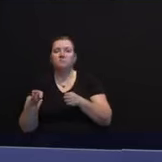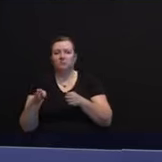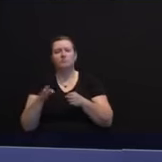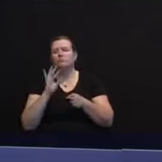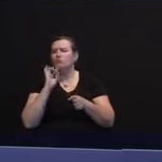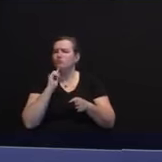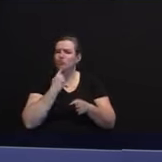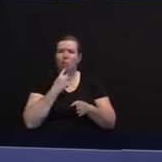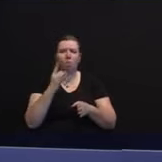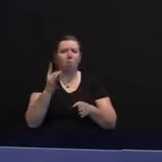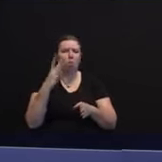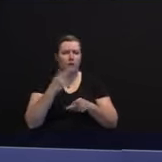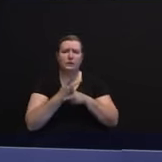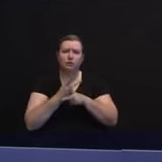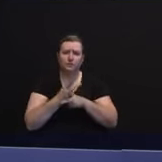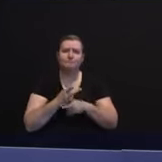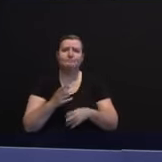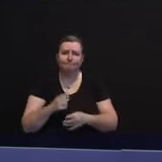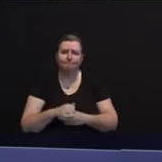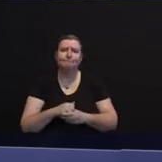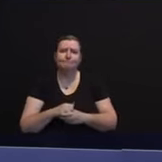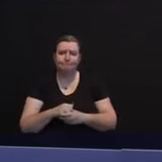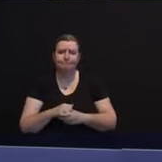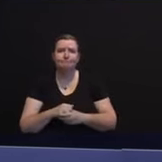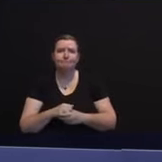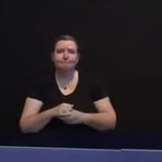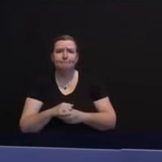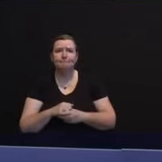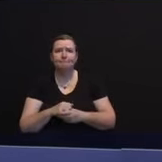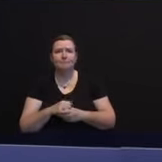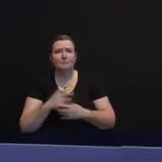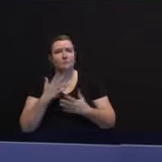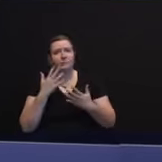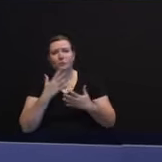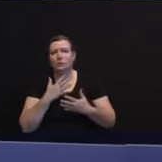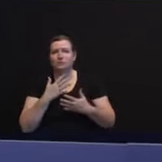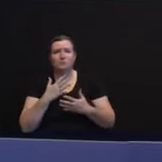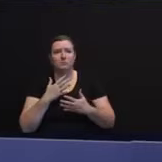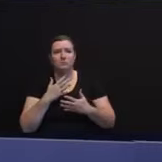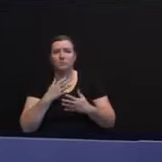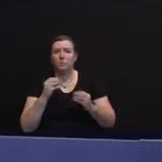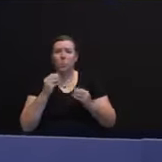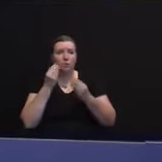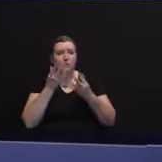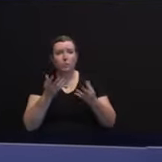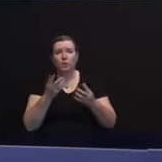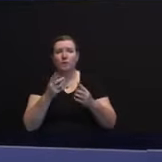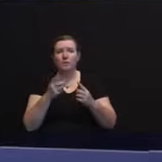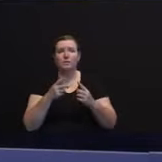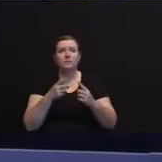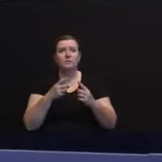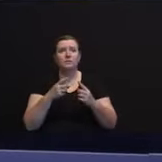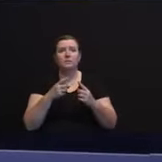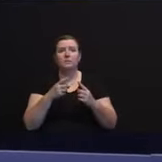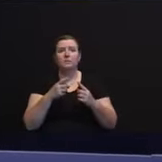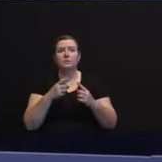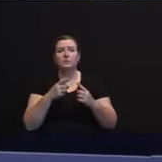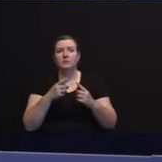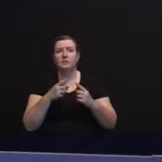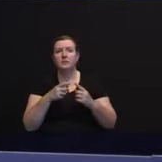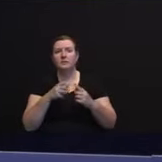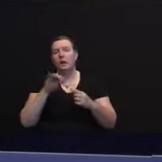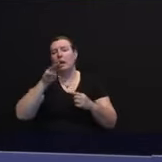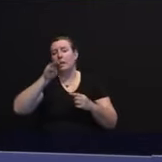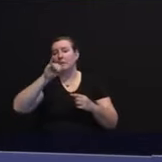ventilators. Fortunately, no new reports of multisystem inflammatory syndrome in children, currently reporting